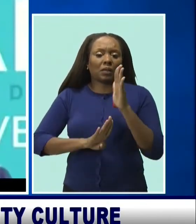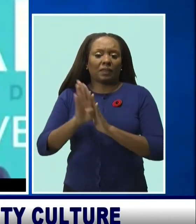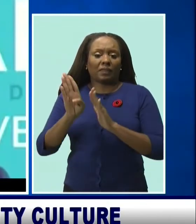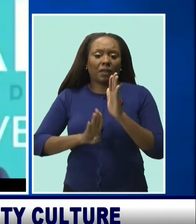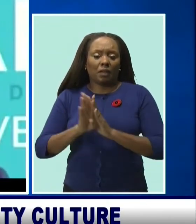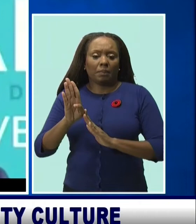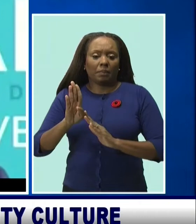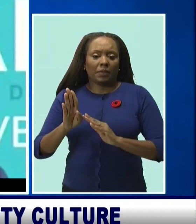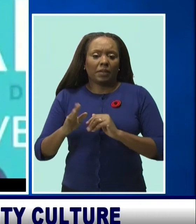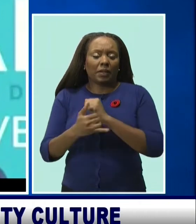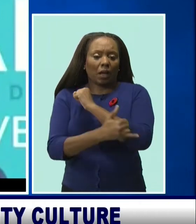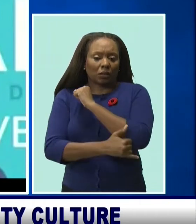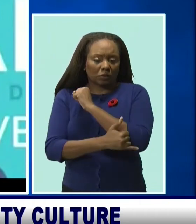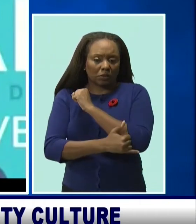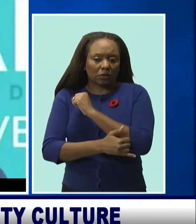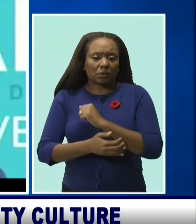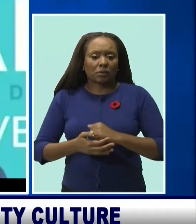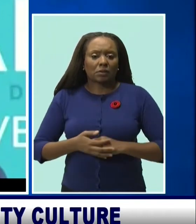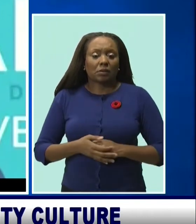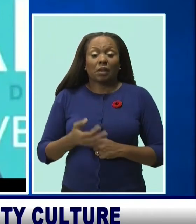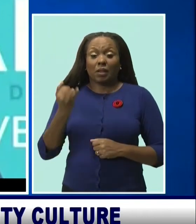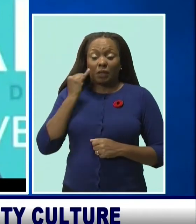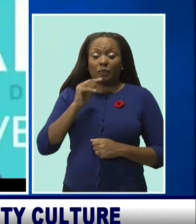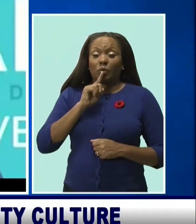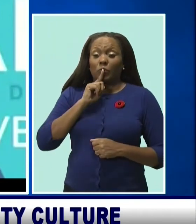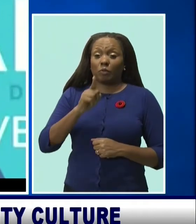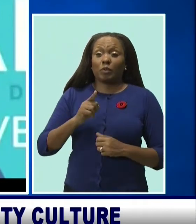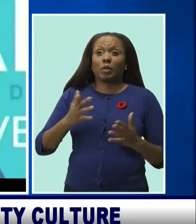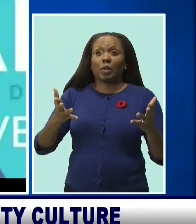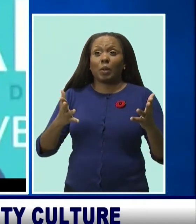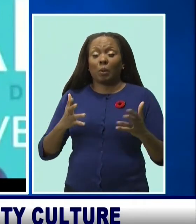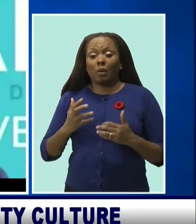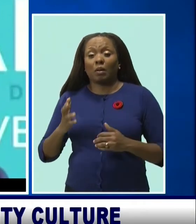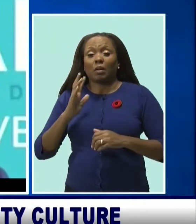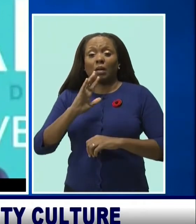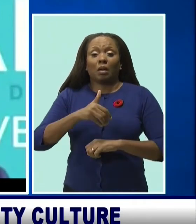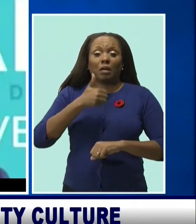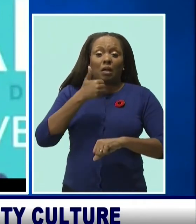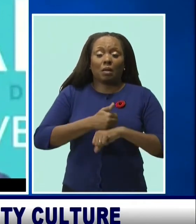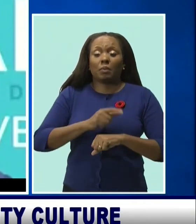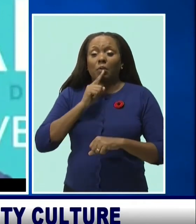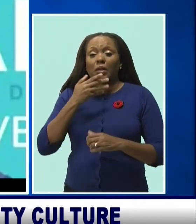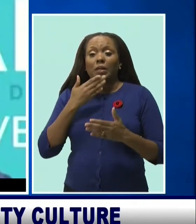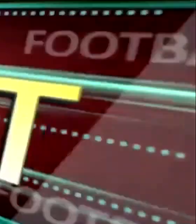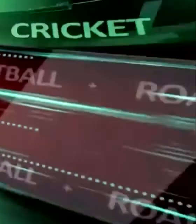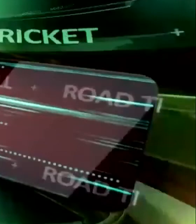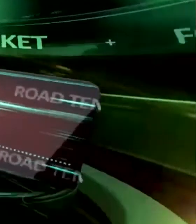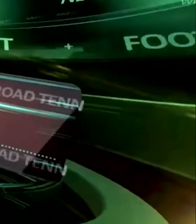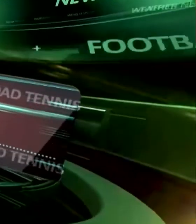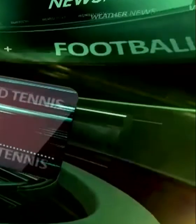implement on the path towards establishing a thriving economy.